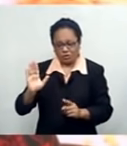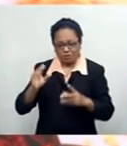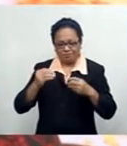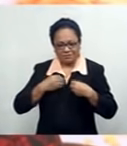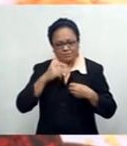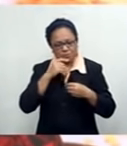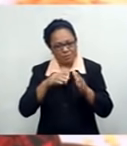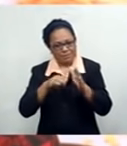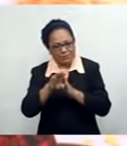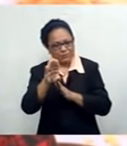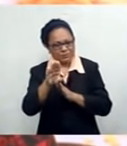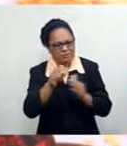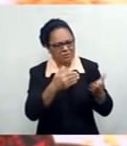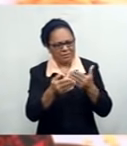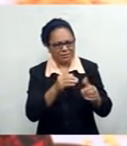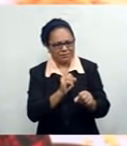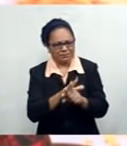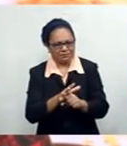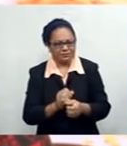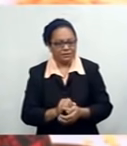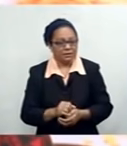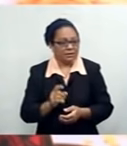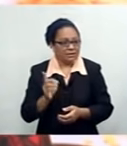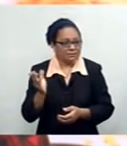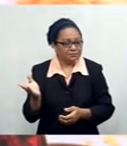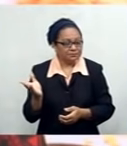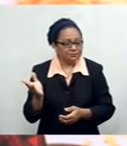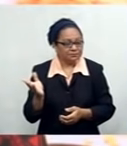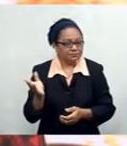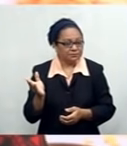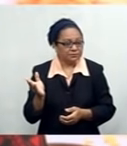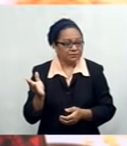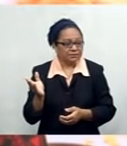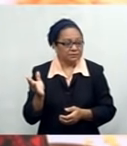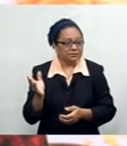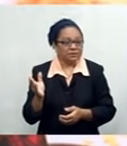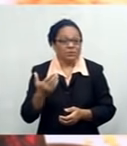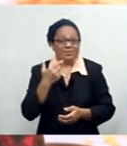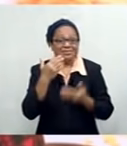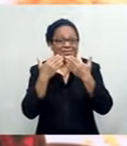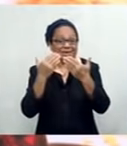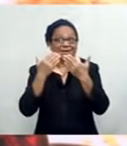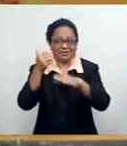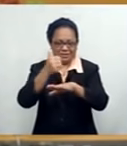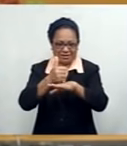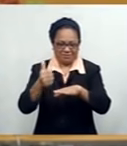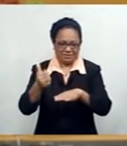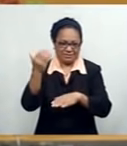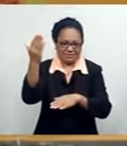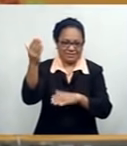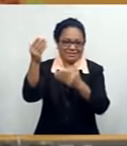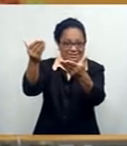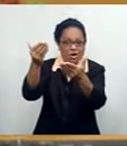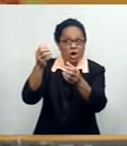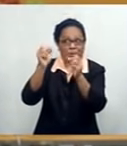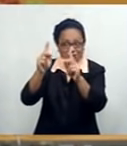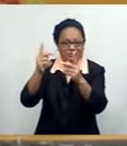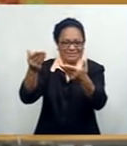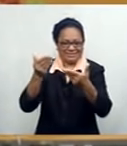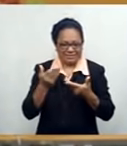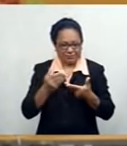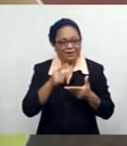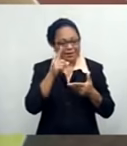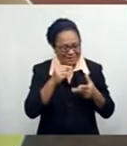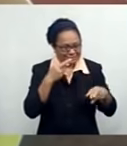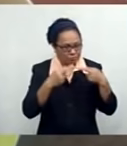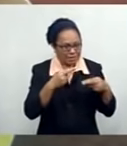because we also thank the government that who has given us the opportunity that we can open our